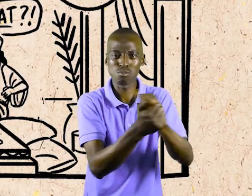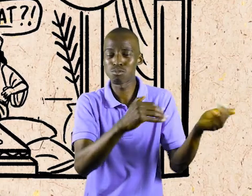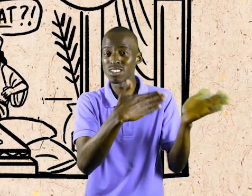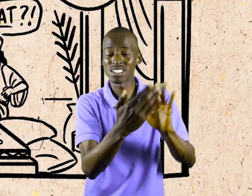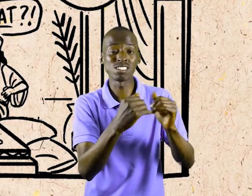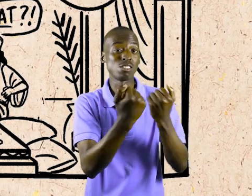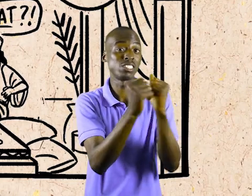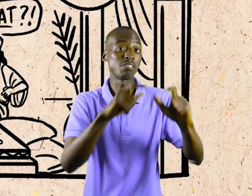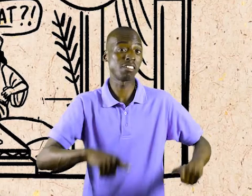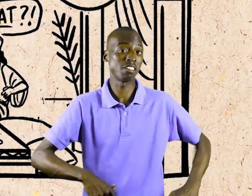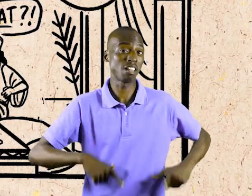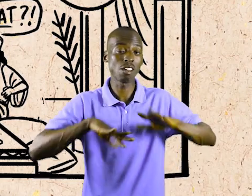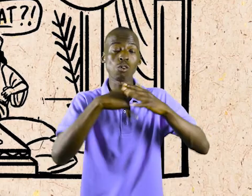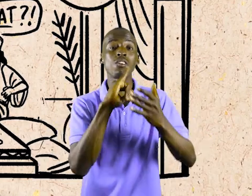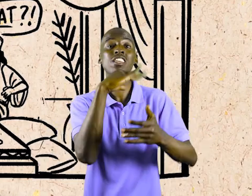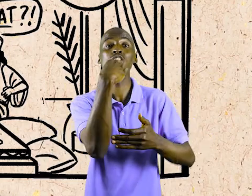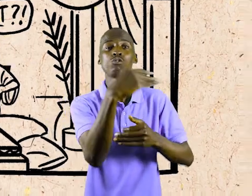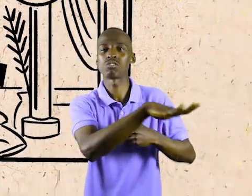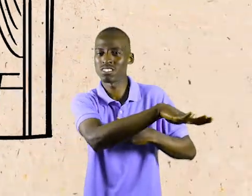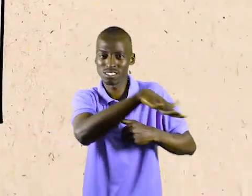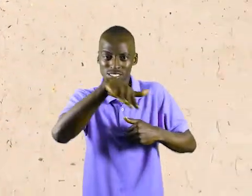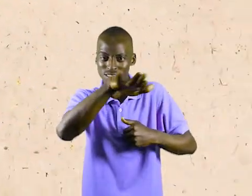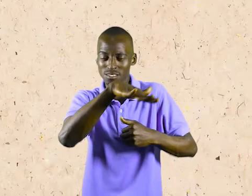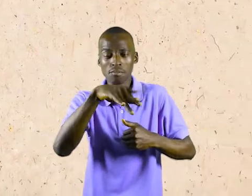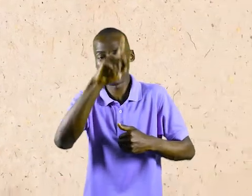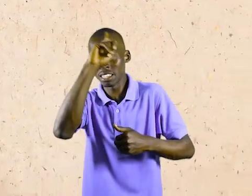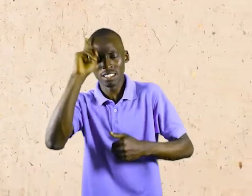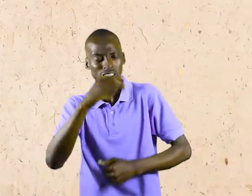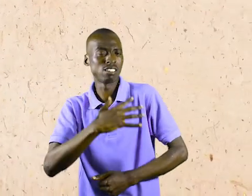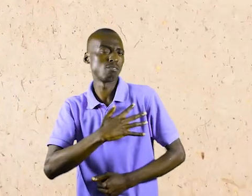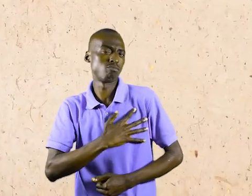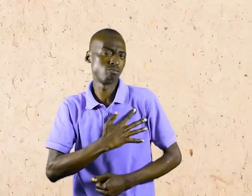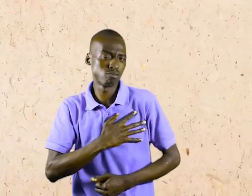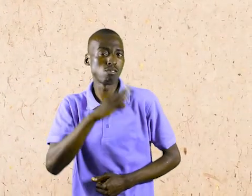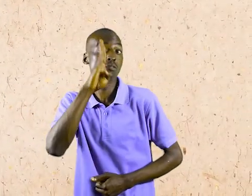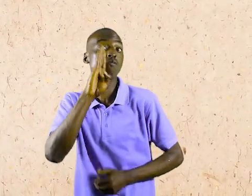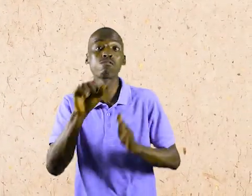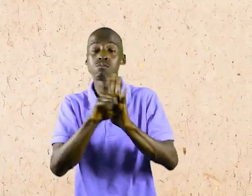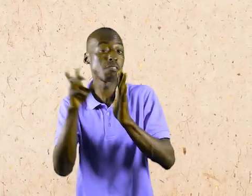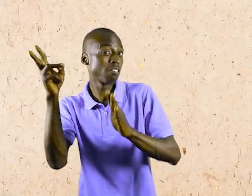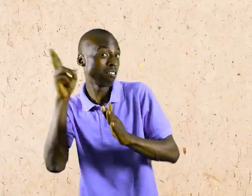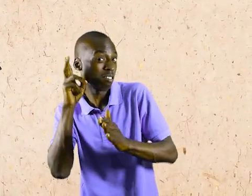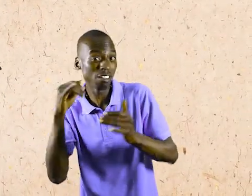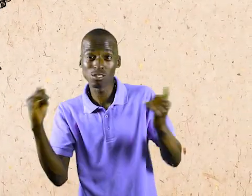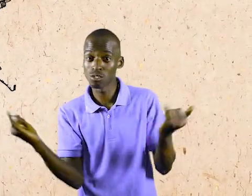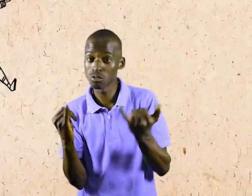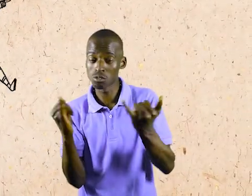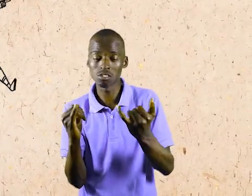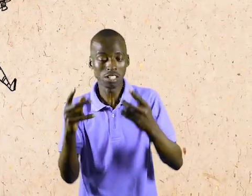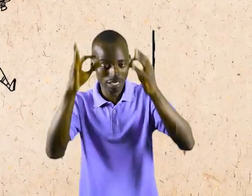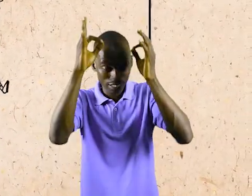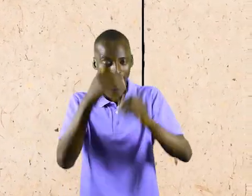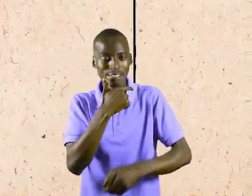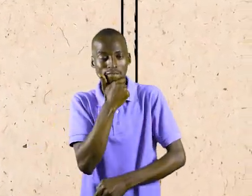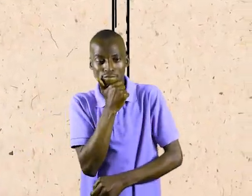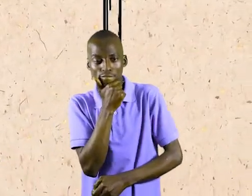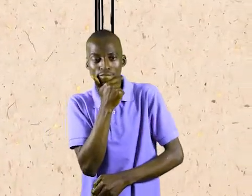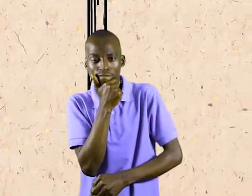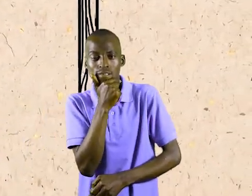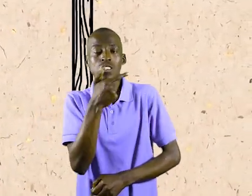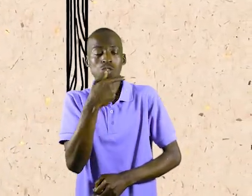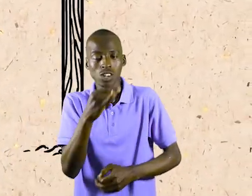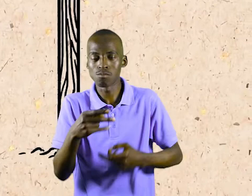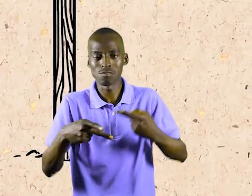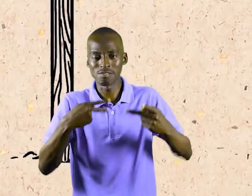his life, and to murder all of the Jews. Now the king's had a lot to drink, so when he hears this news, he goes into yet one more